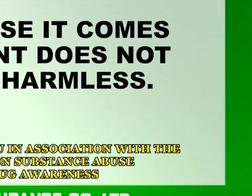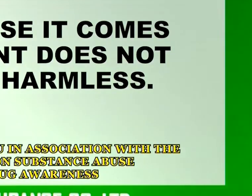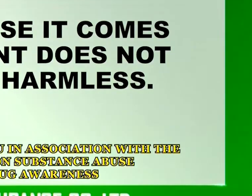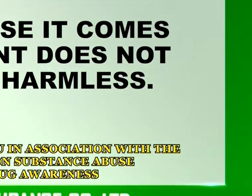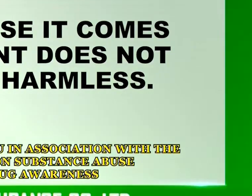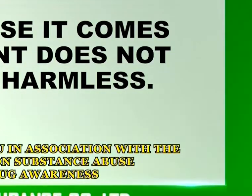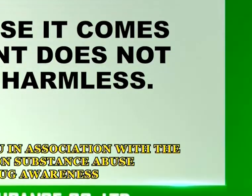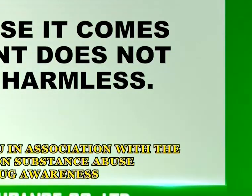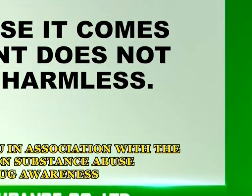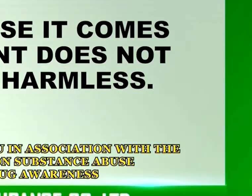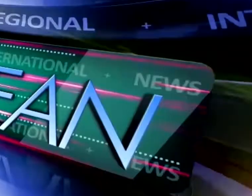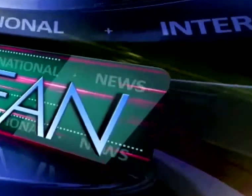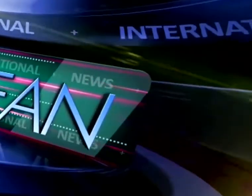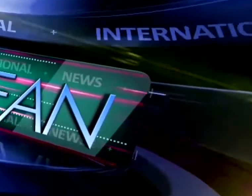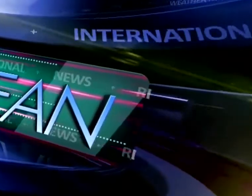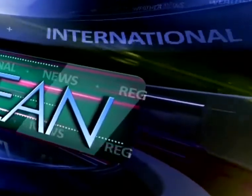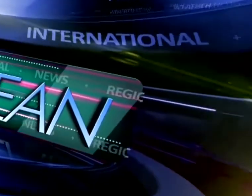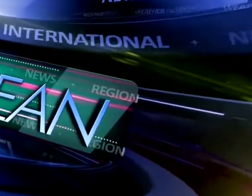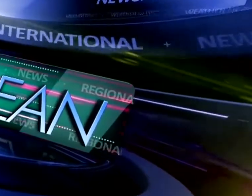awareness.